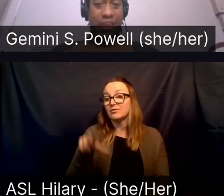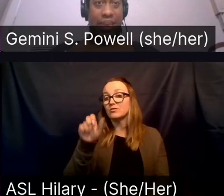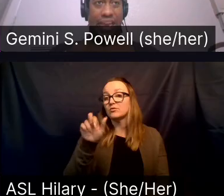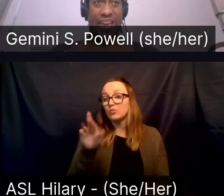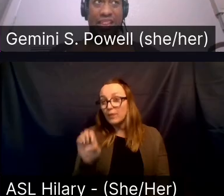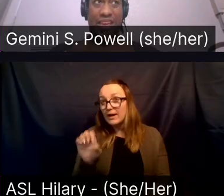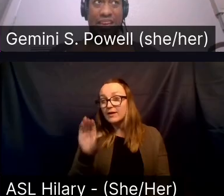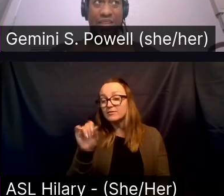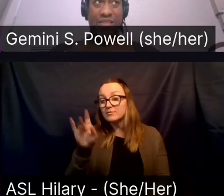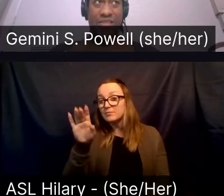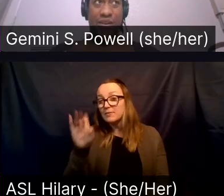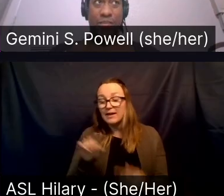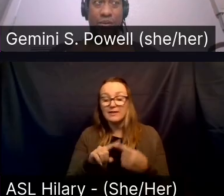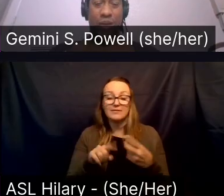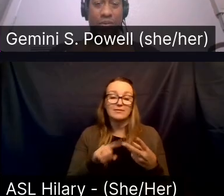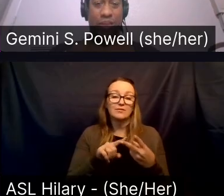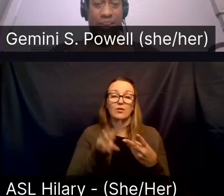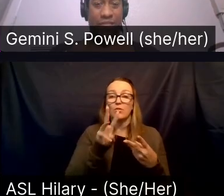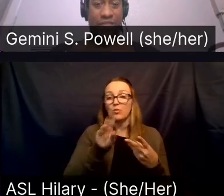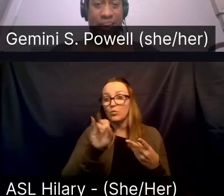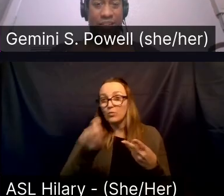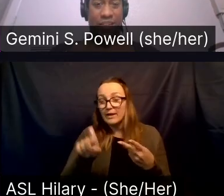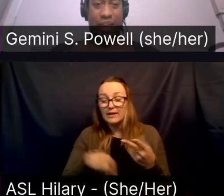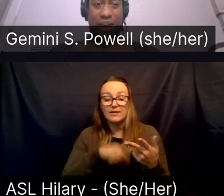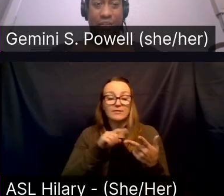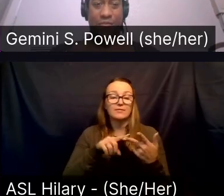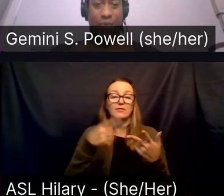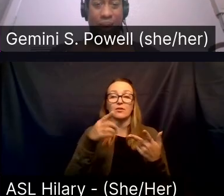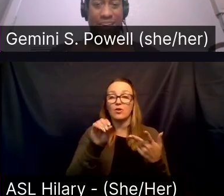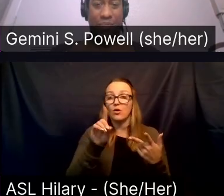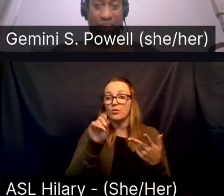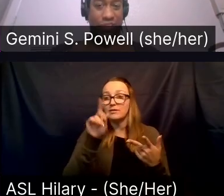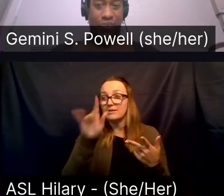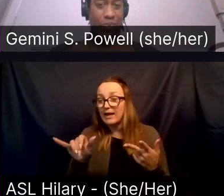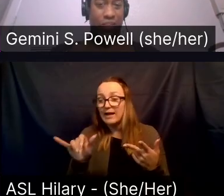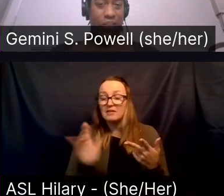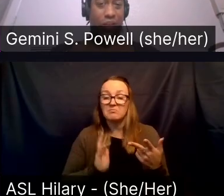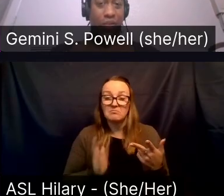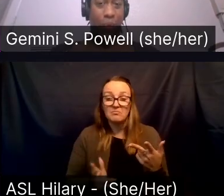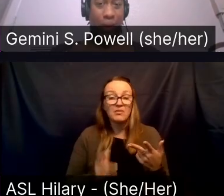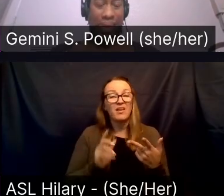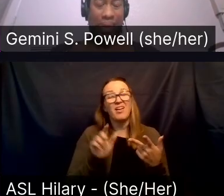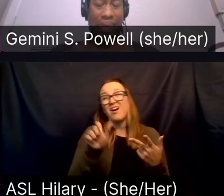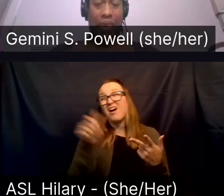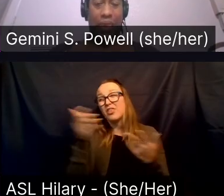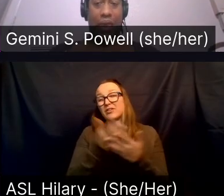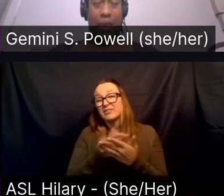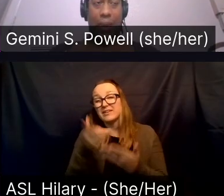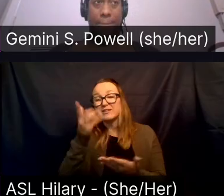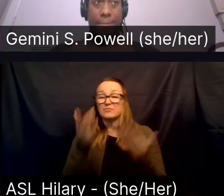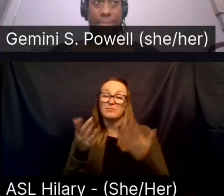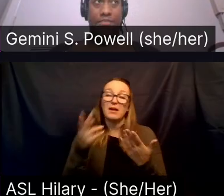GoDaddy. Anything else, you're probably going to find a lot of random issues with along the way.